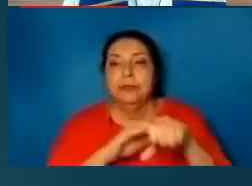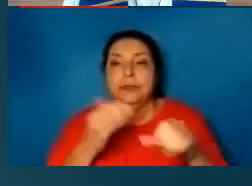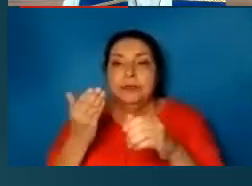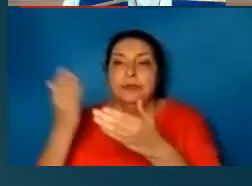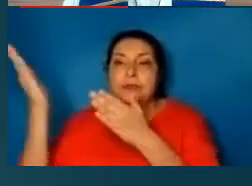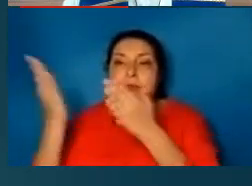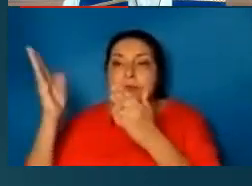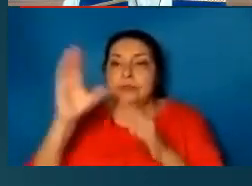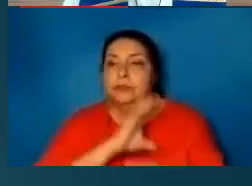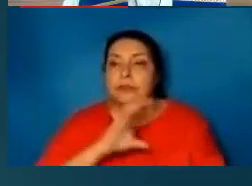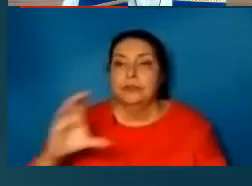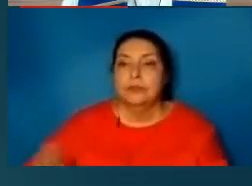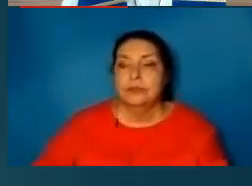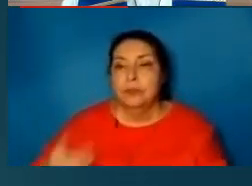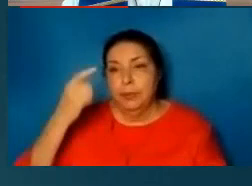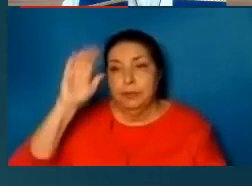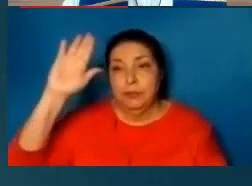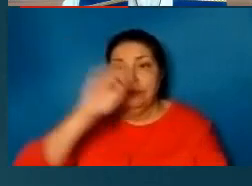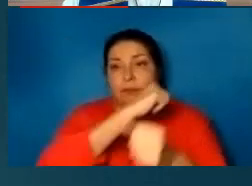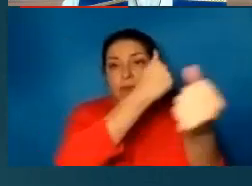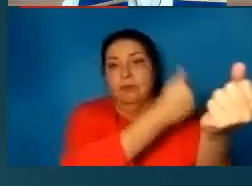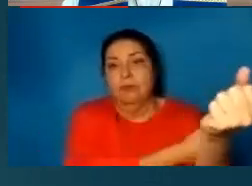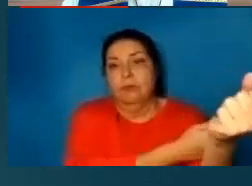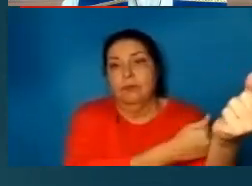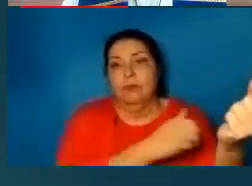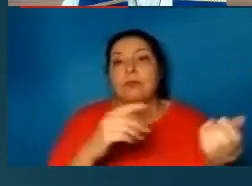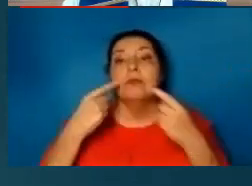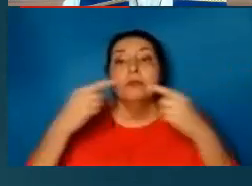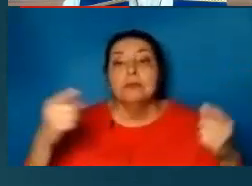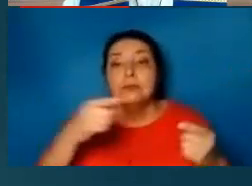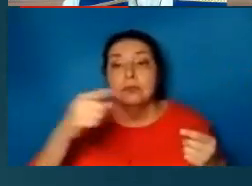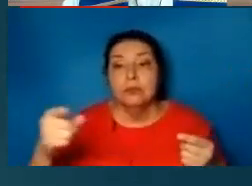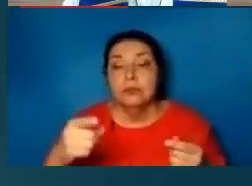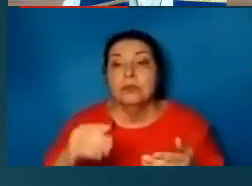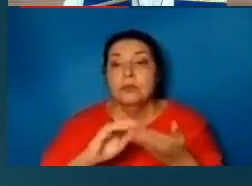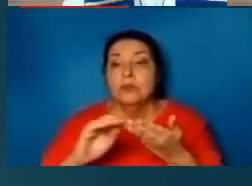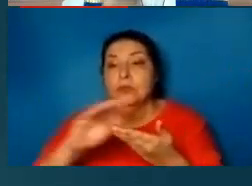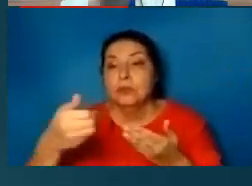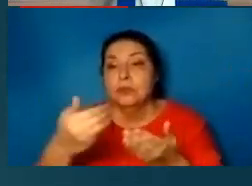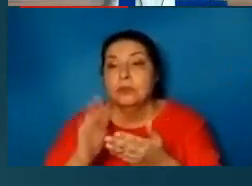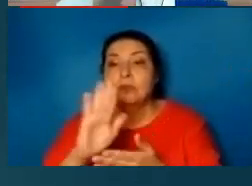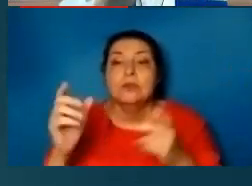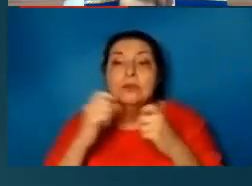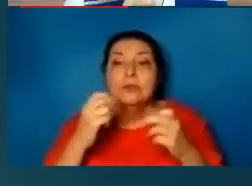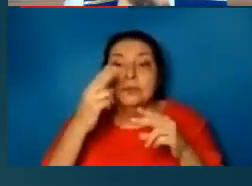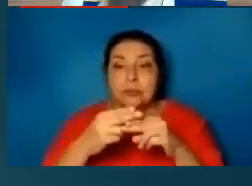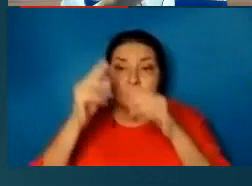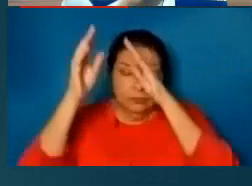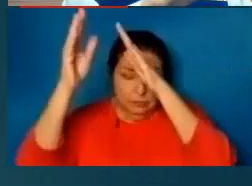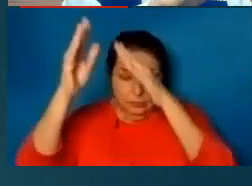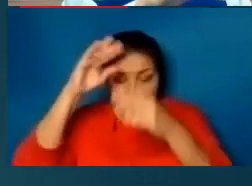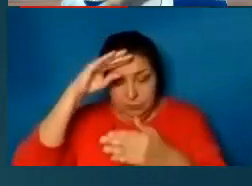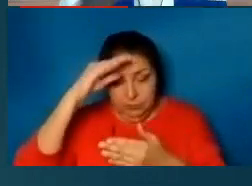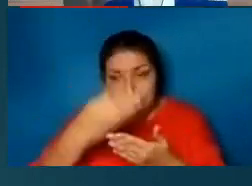servant of Christ, and by his authority, I therefore declare unto you the forgiveness of all your sins. In the name of the Father,